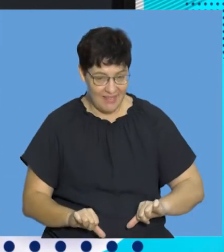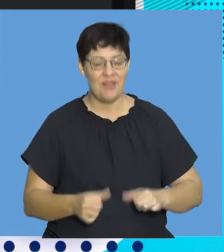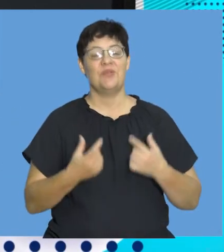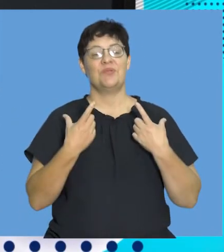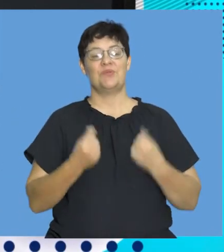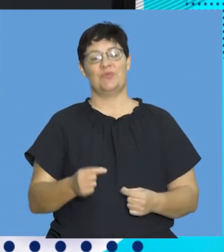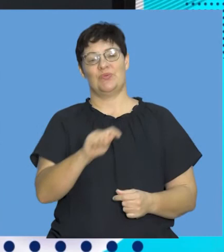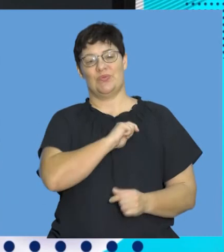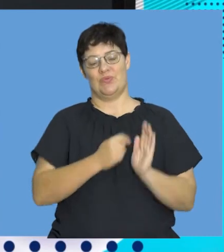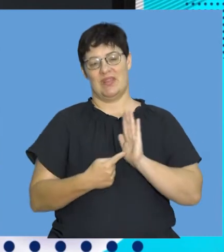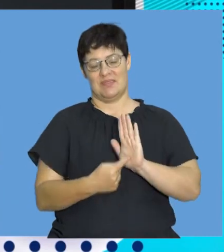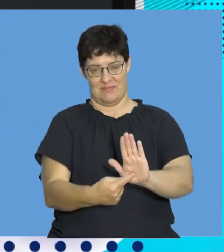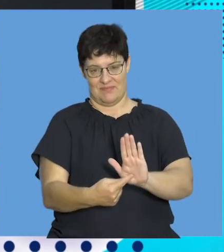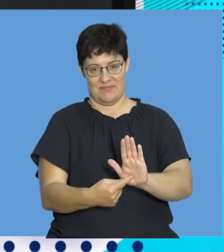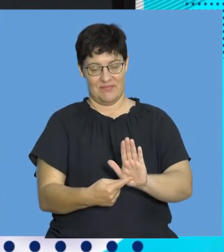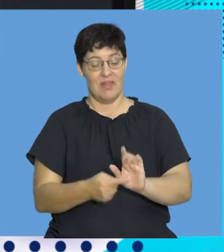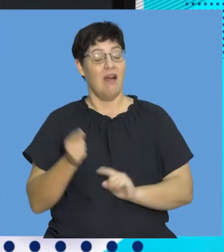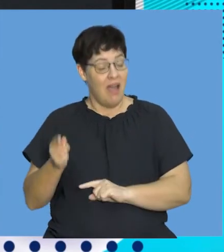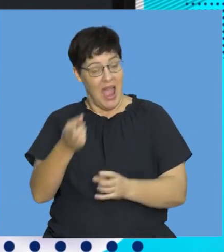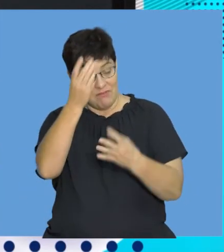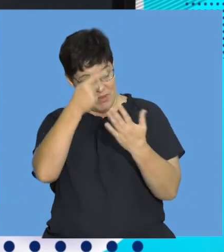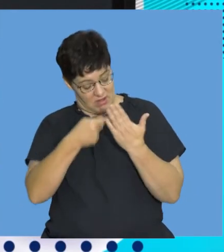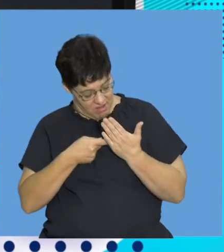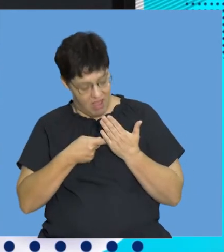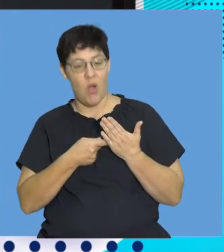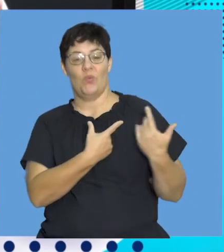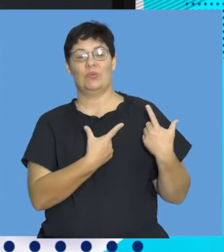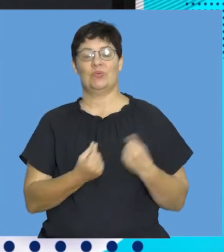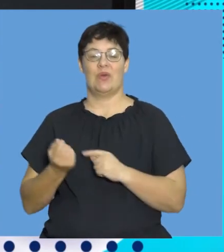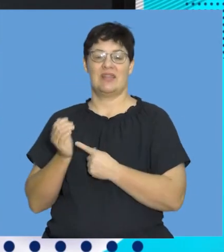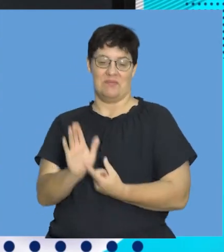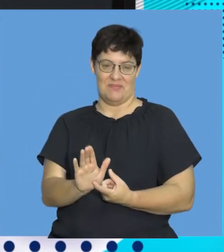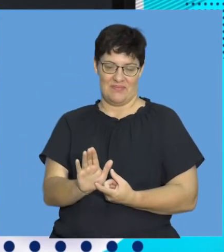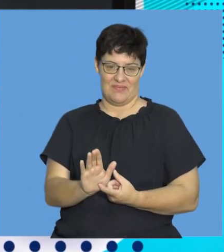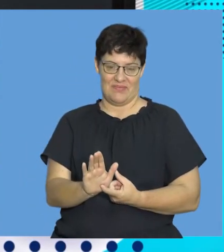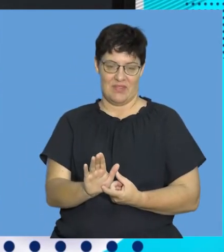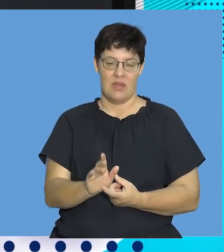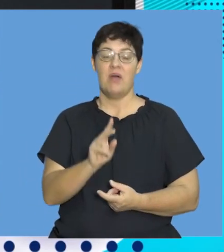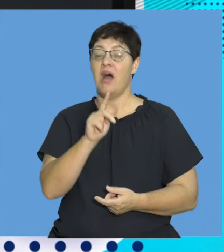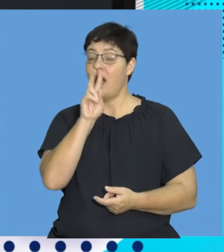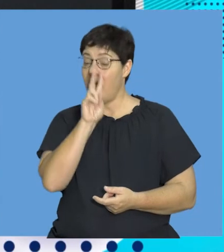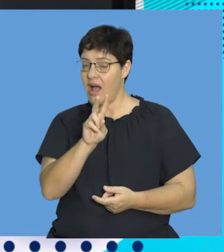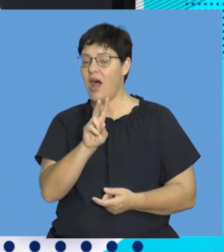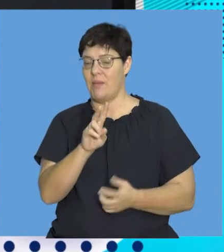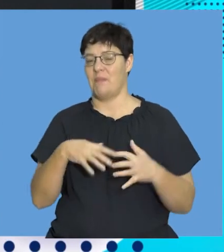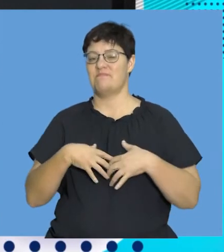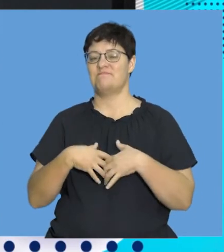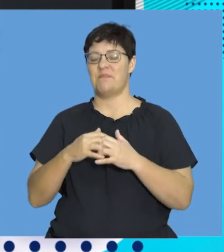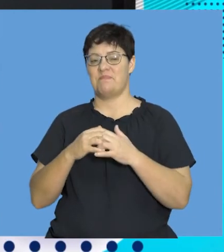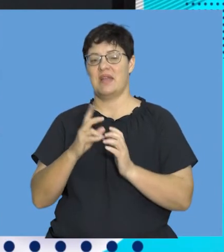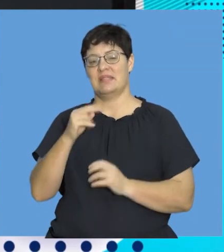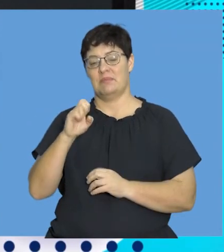actual example based on the information that we have, and you'll see how we actually draw up a